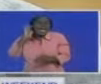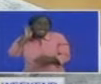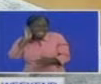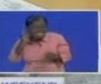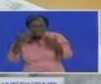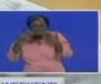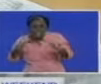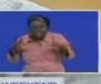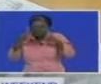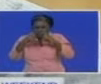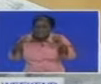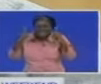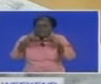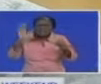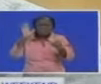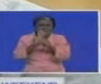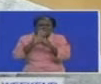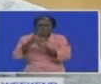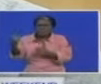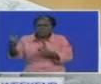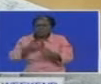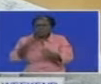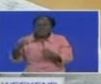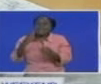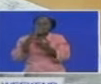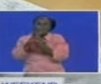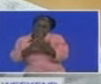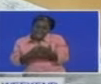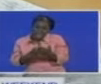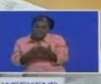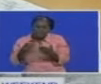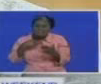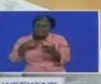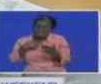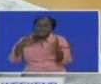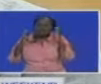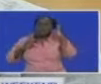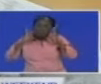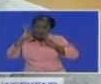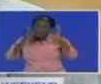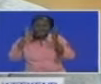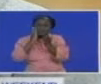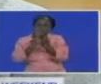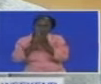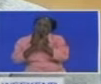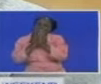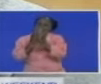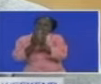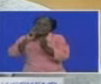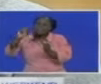many statements that have been going back and forth. Some of them leave me wondering where this ship called Kenya is